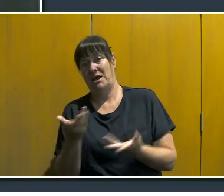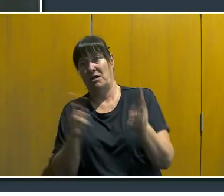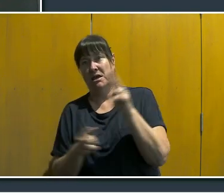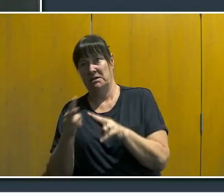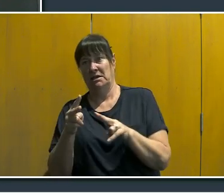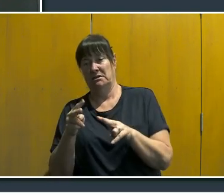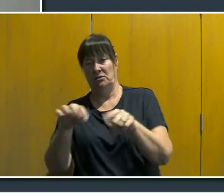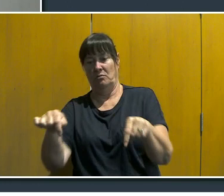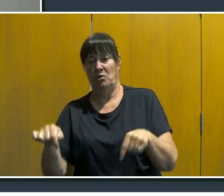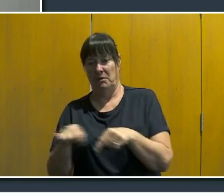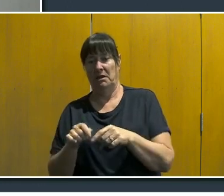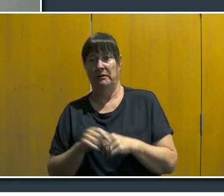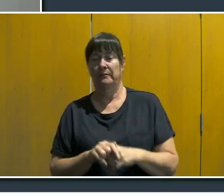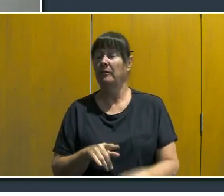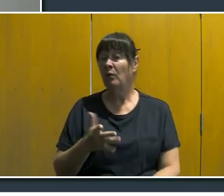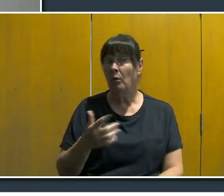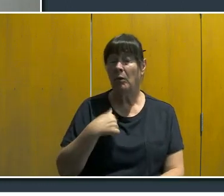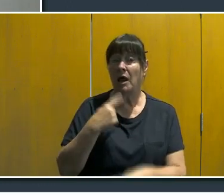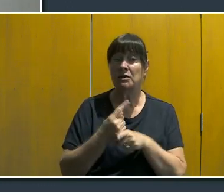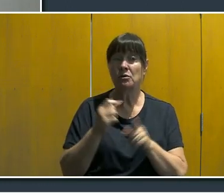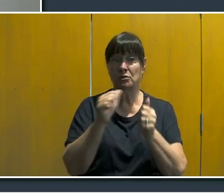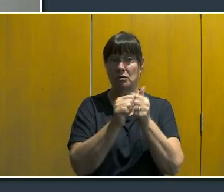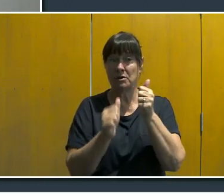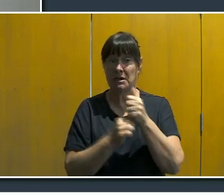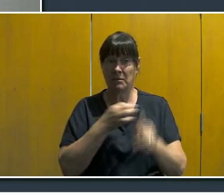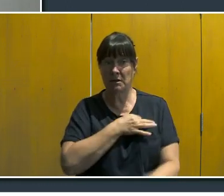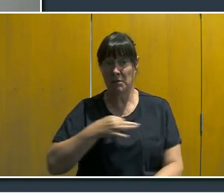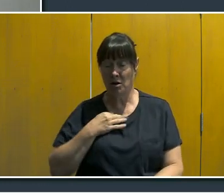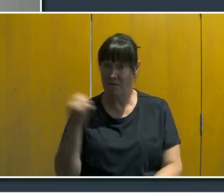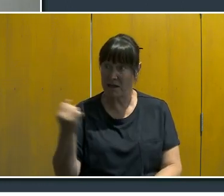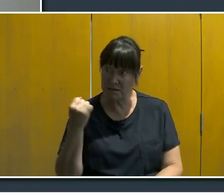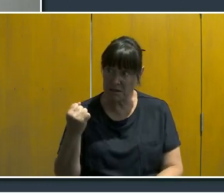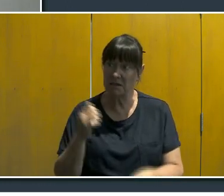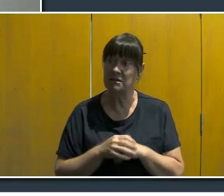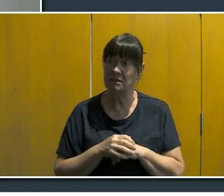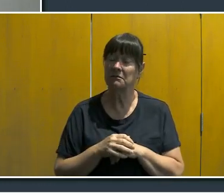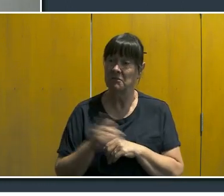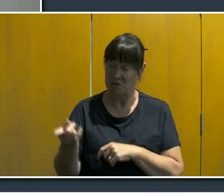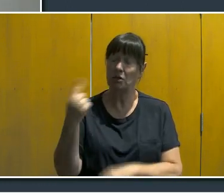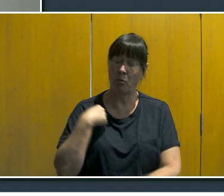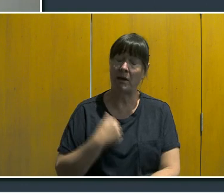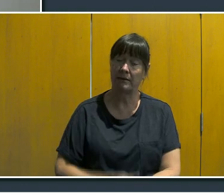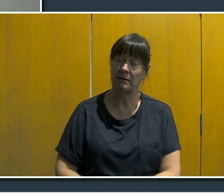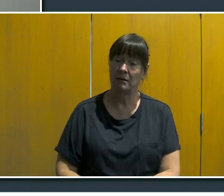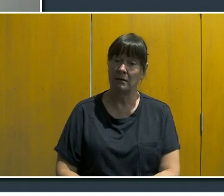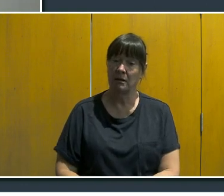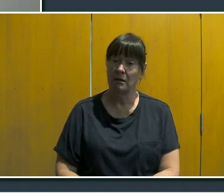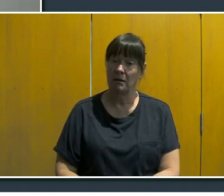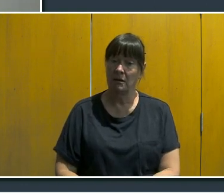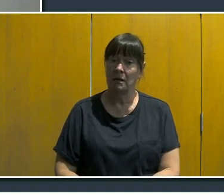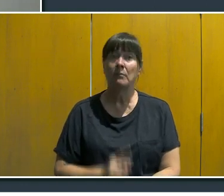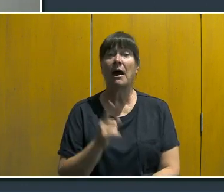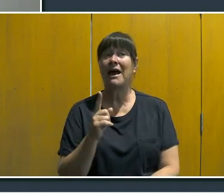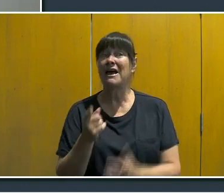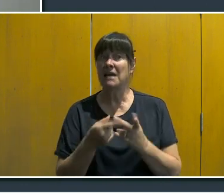Deputy Mayor of Hastings to get that information. She's pushed it through to me. Okay. Yeah, but probably one of the